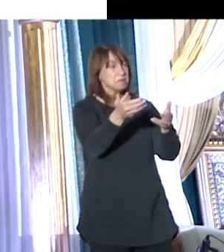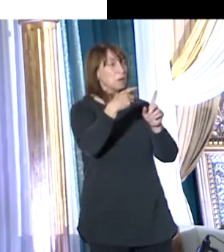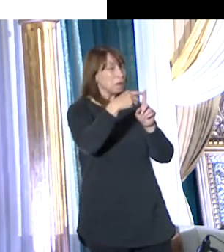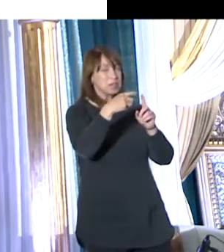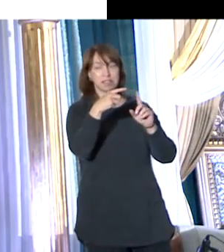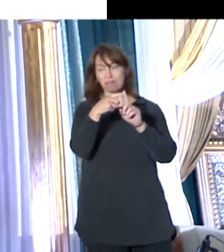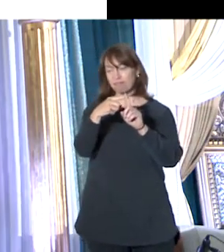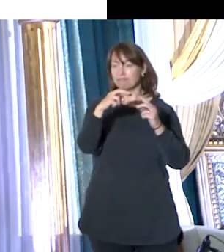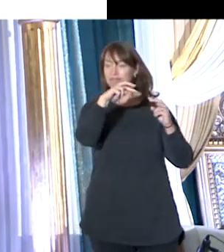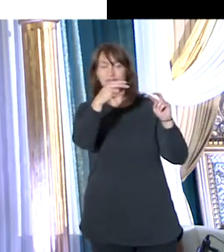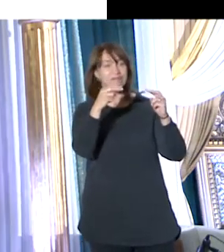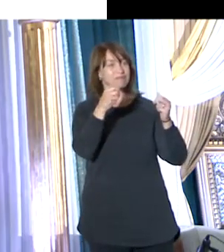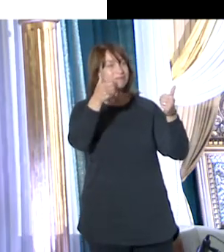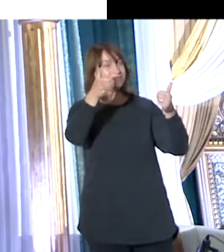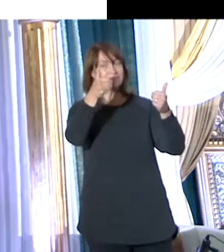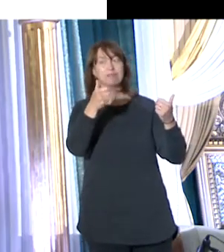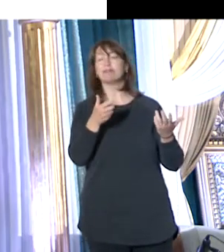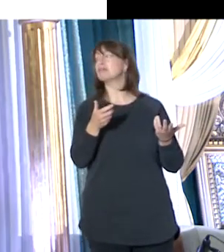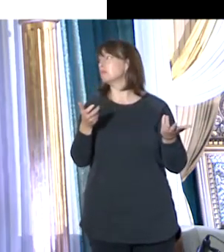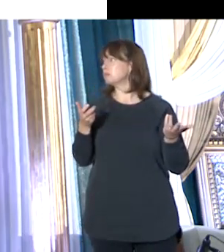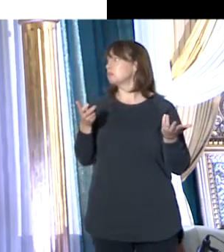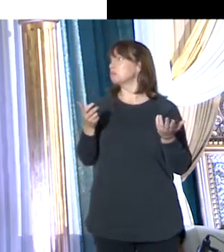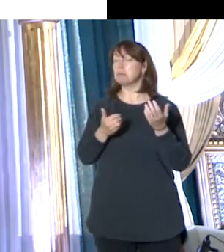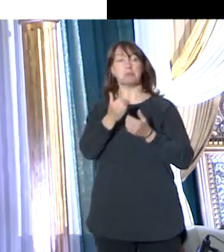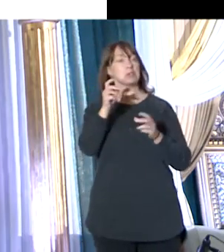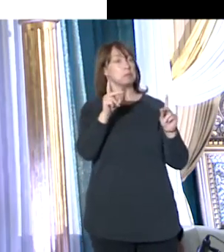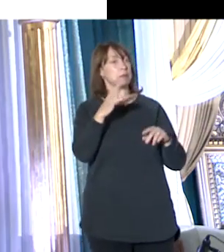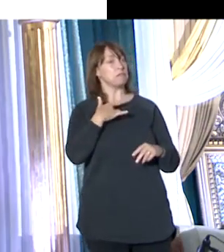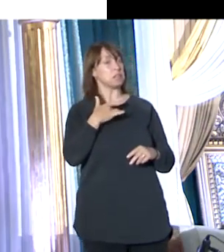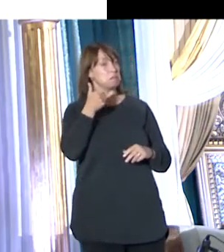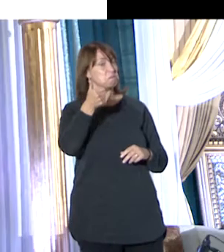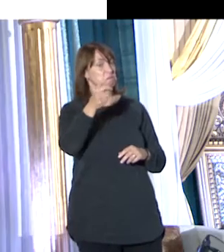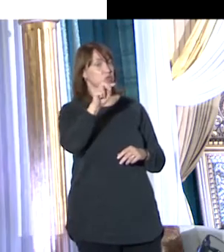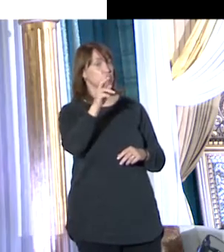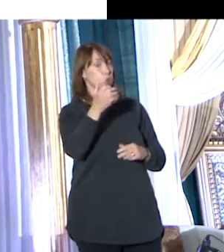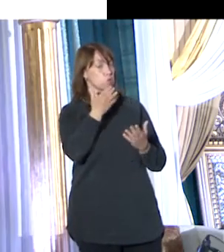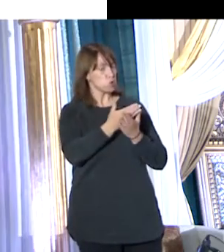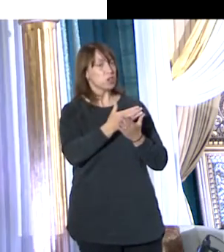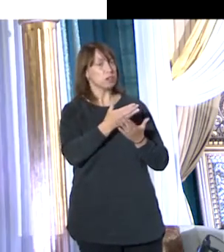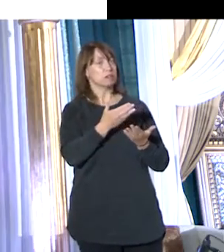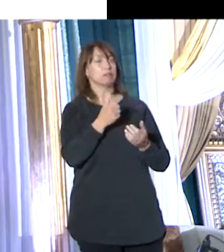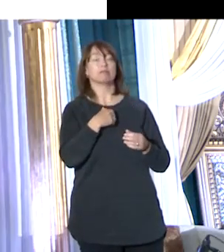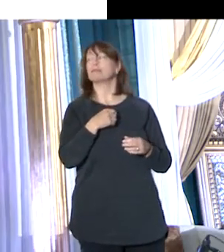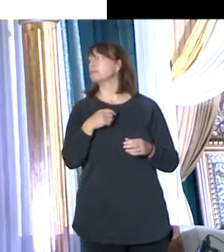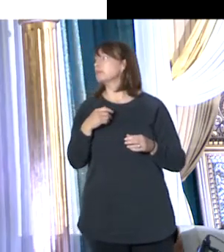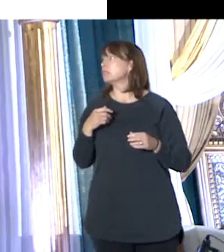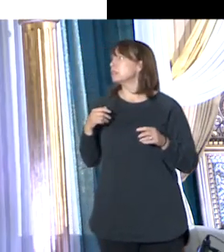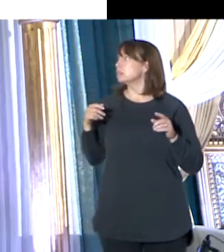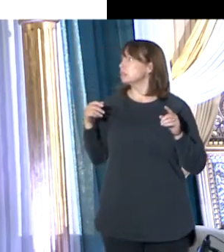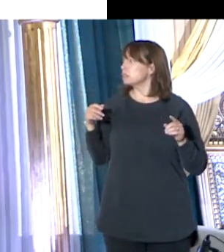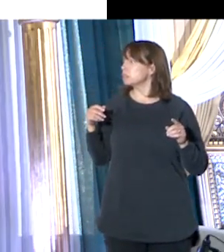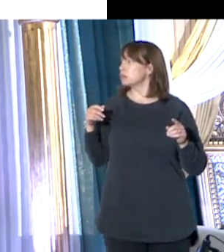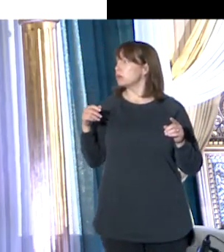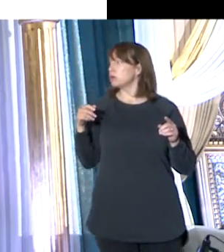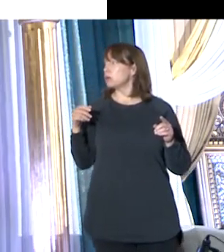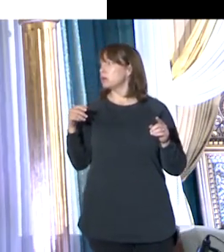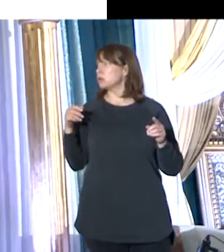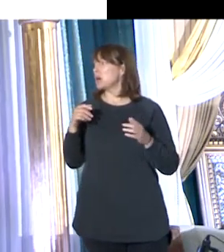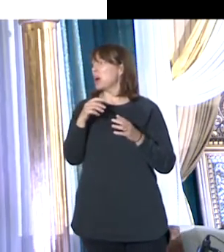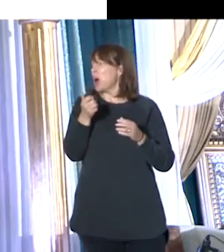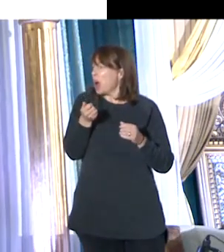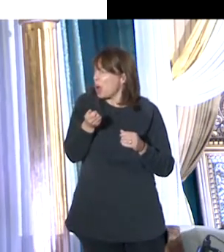for the Liberals, but it's striking to me because I think that there may have been much more skepticism or many more people saying, let's wait and